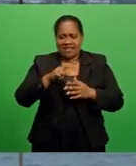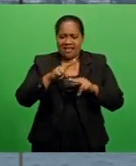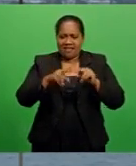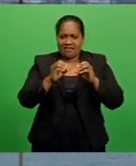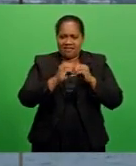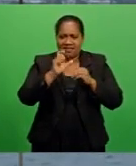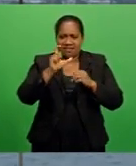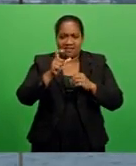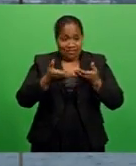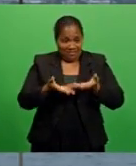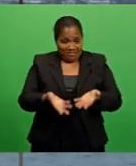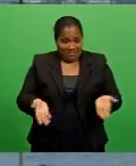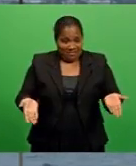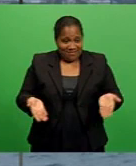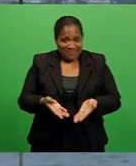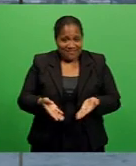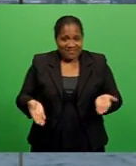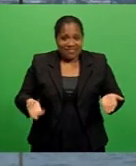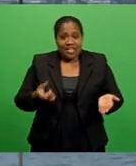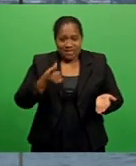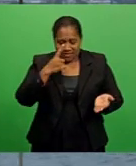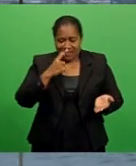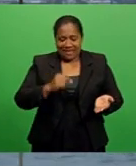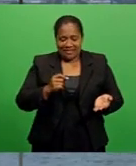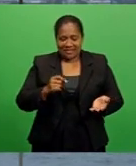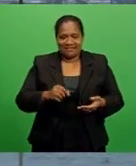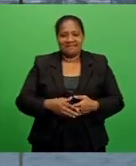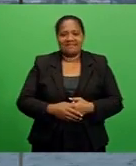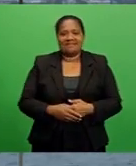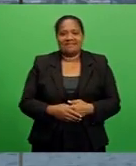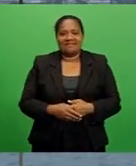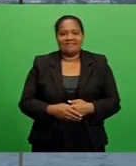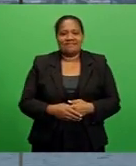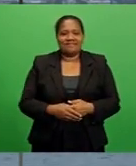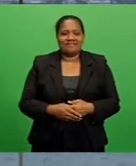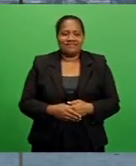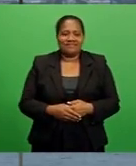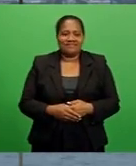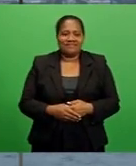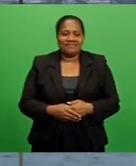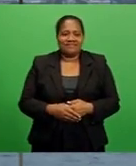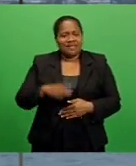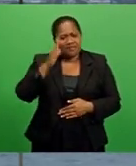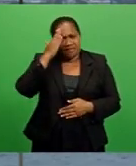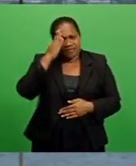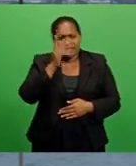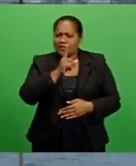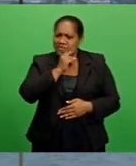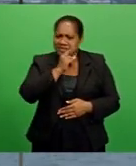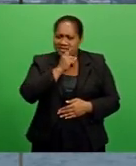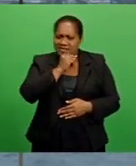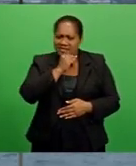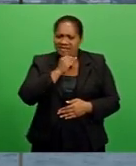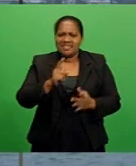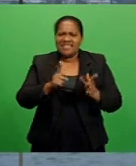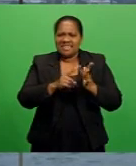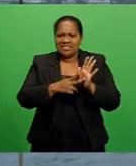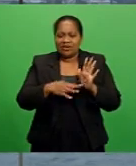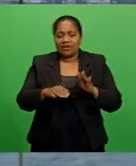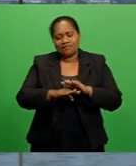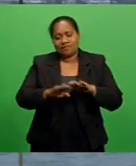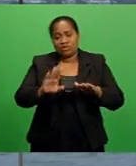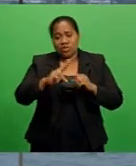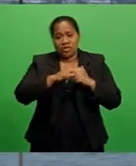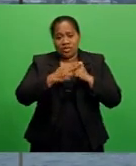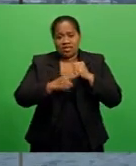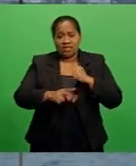fbcnews@fbc.com.fj or share it with us via our various social media accounts, including Facebook, Twitter and Instagram. That's your news for this evening.